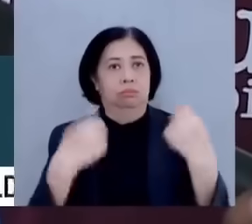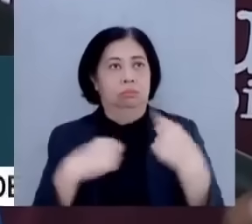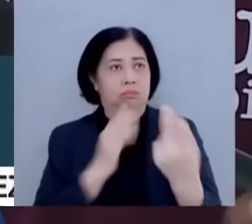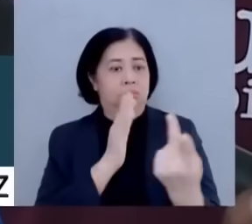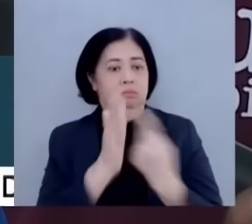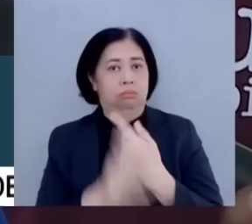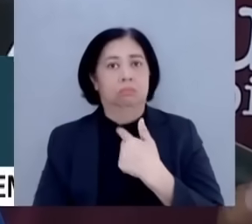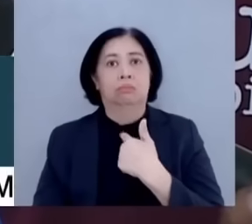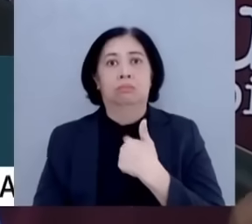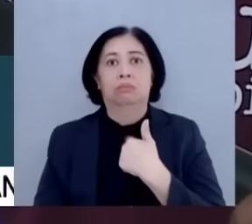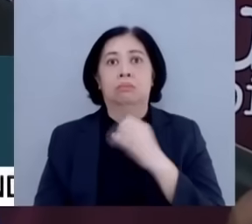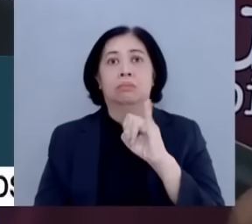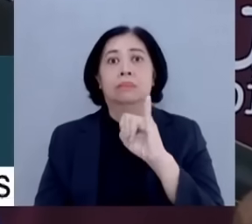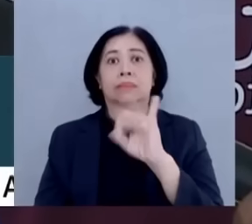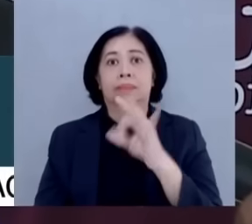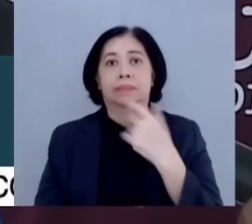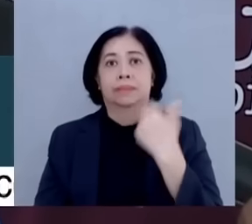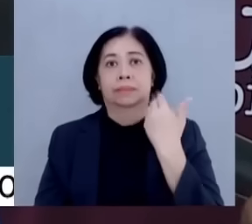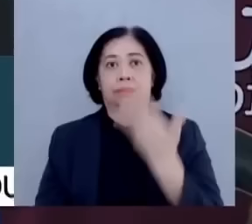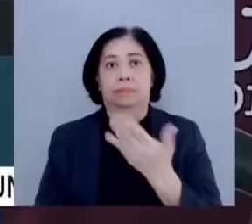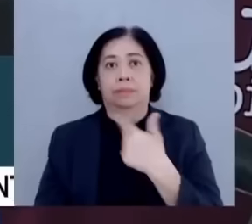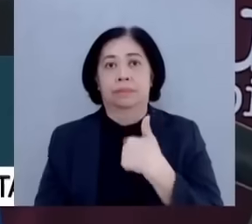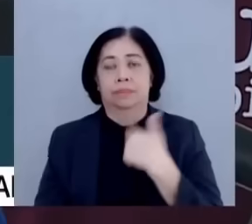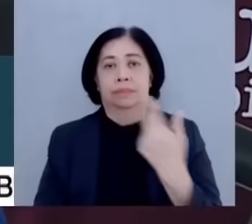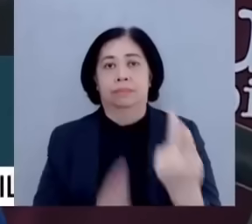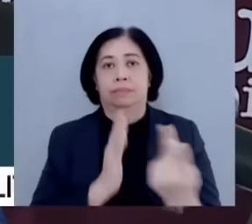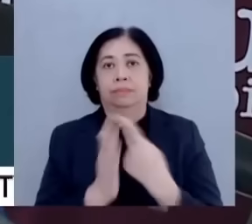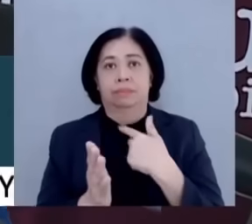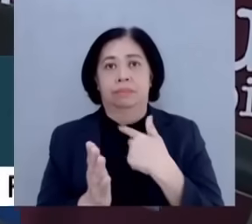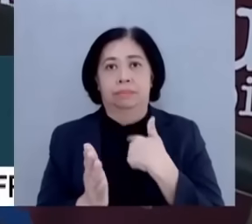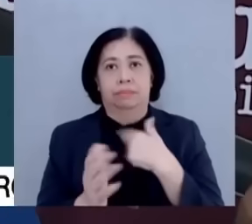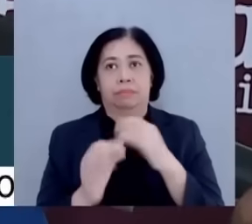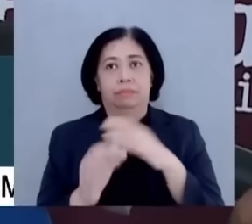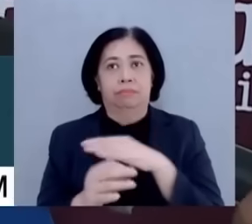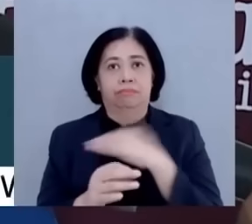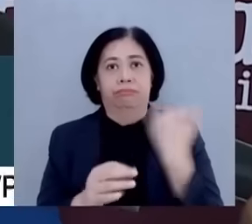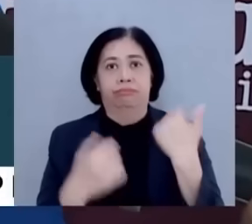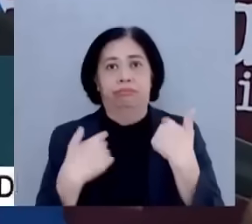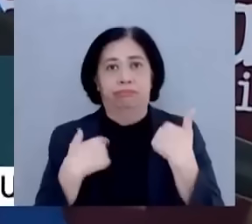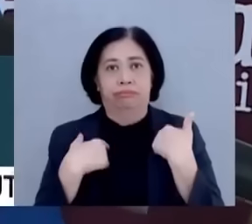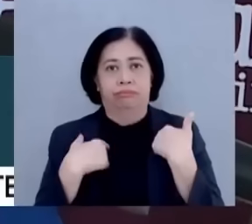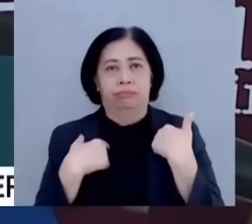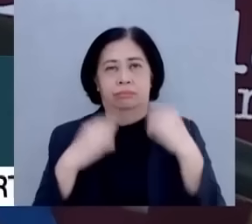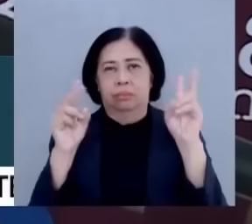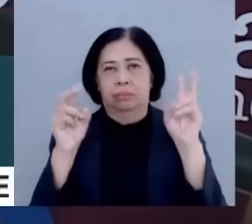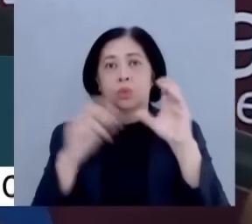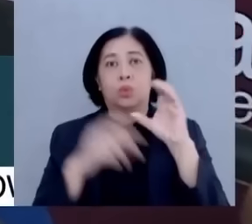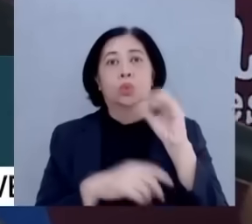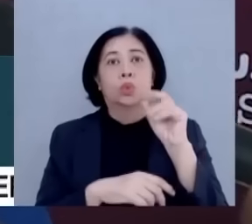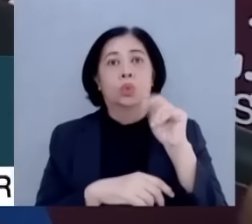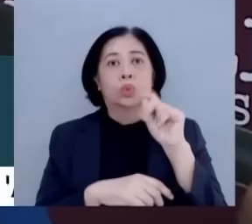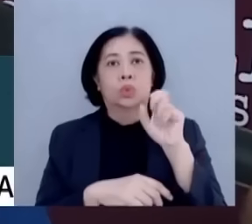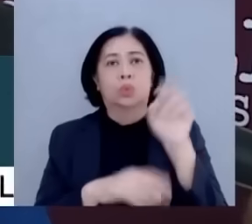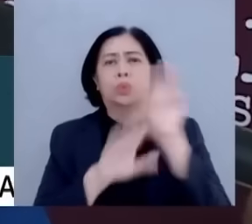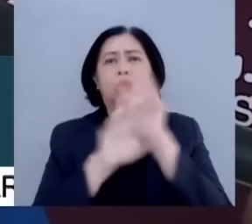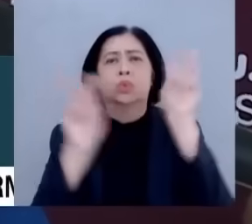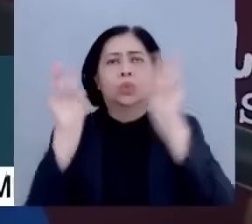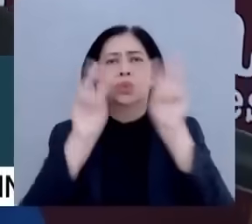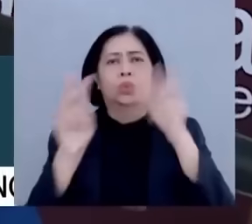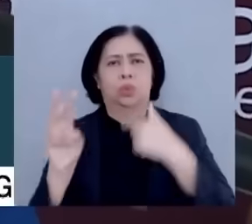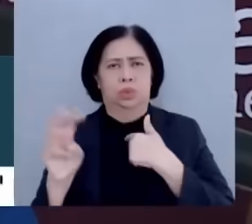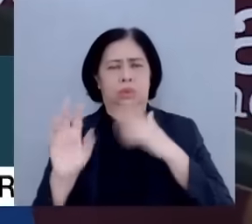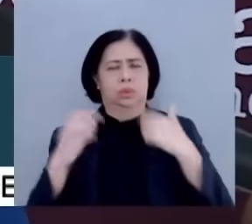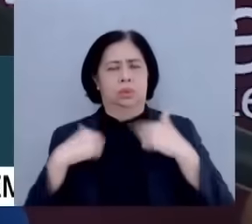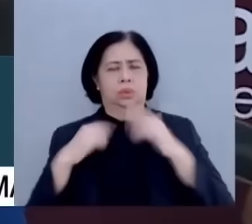die, kapag pinatay ako, or kapag namatay ako, in the context of don't worry about my security.